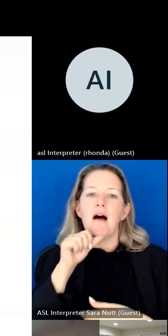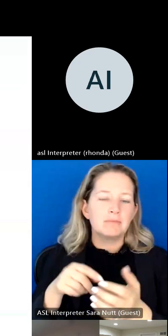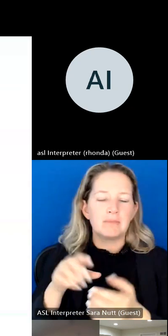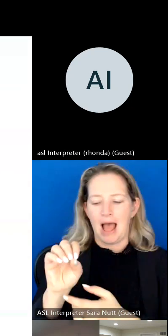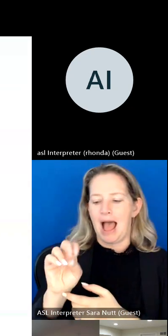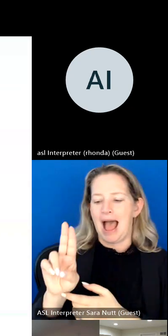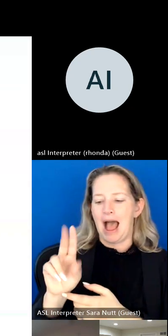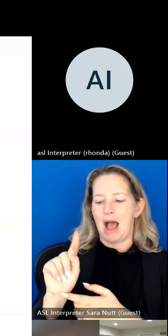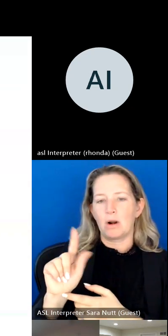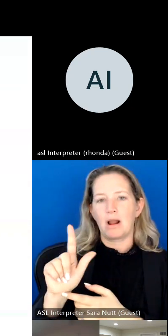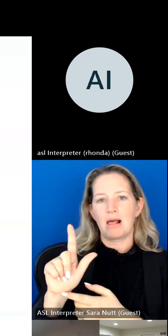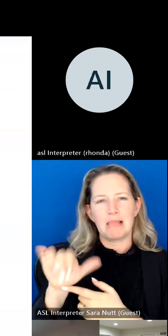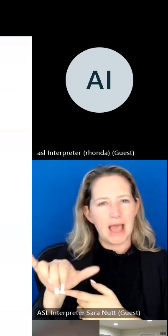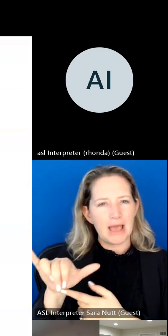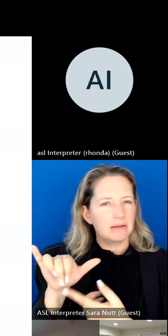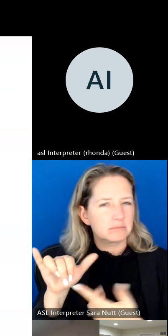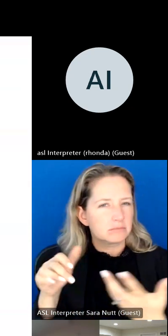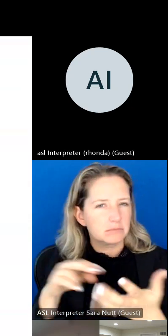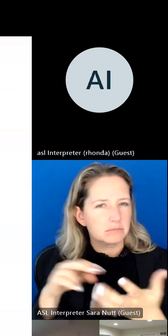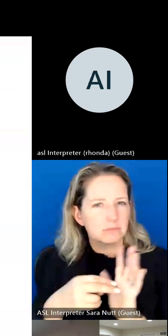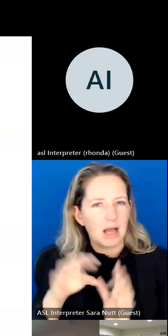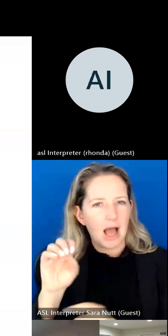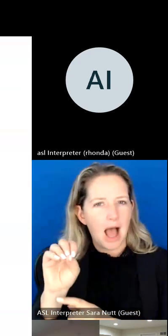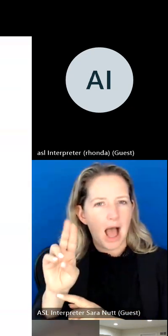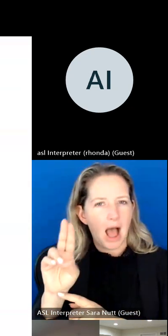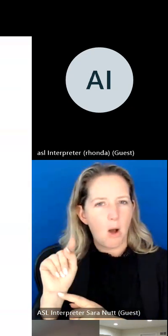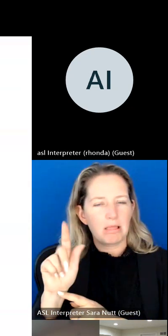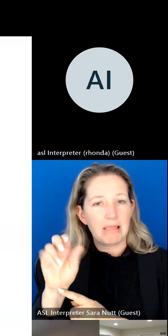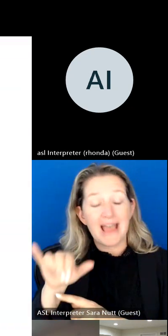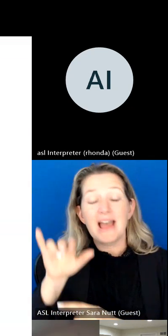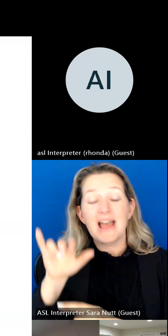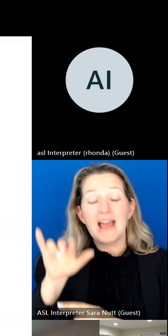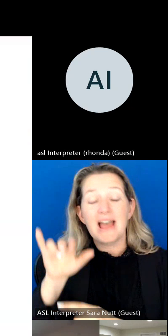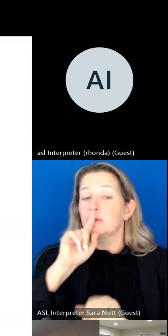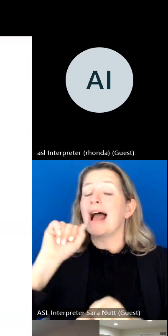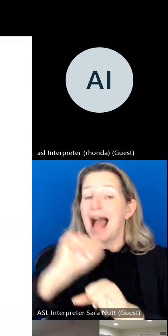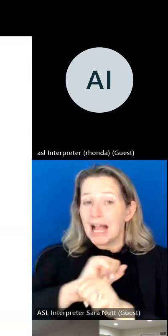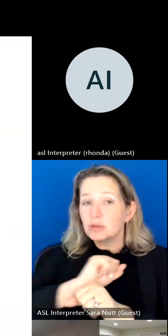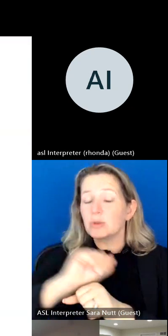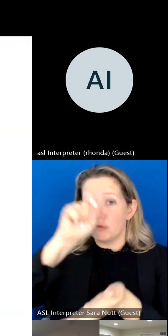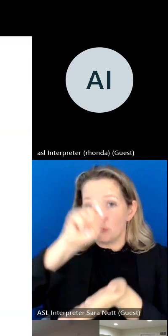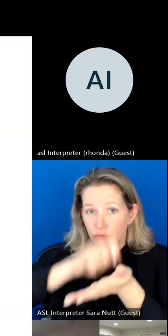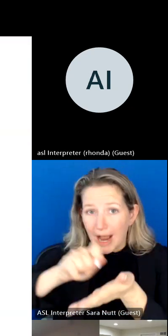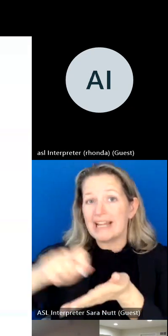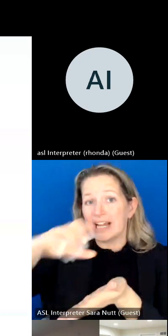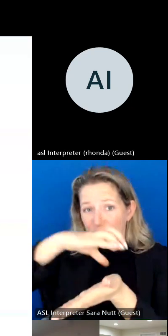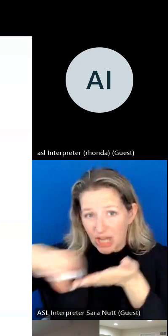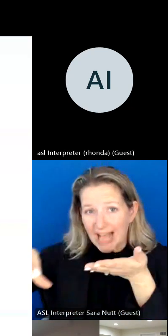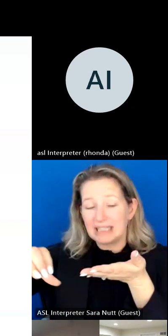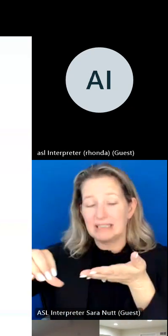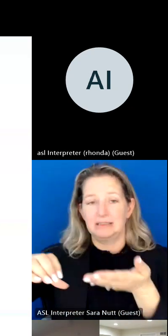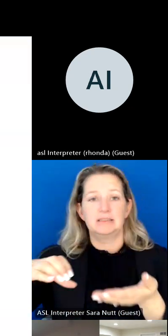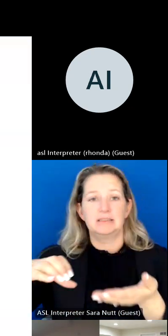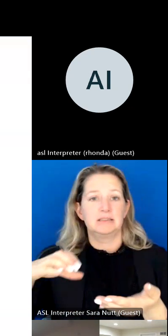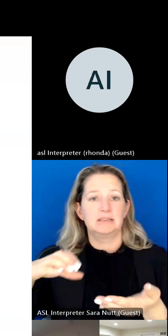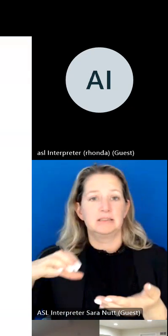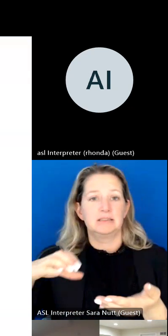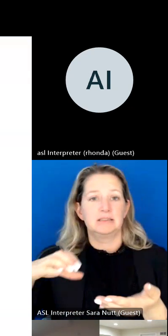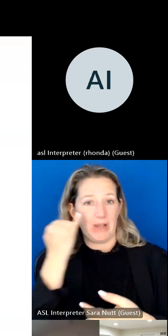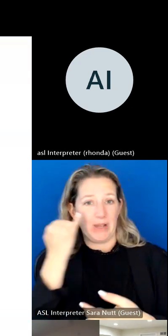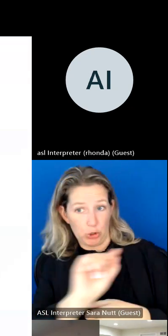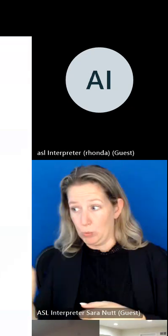outlays? Outlays are when you're actually writing the checks, when the federal government is mailing checks to people, when you as employees get paid, that's